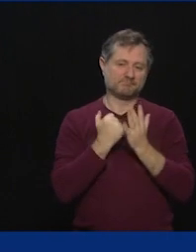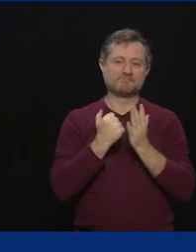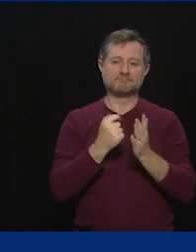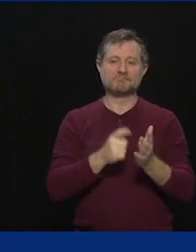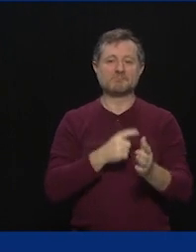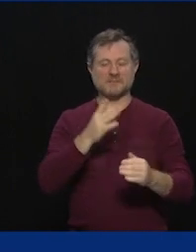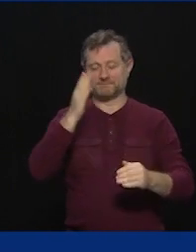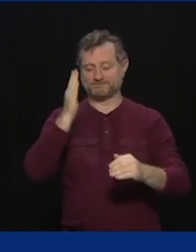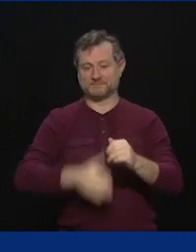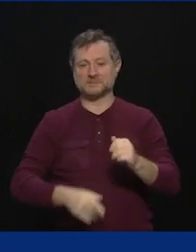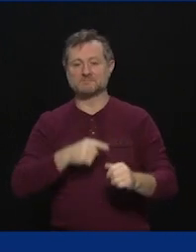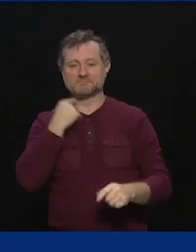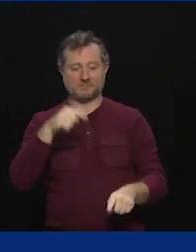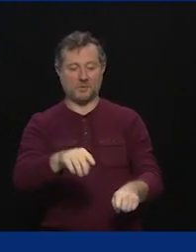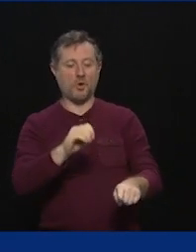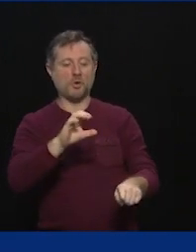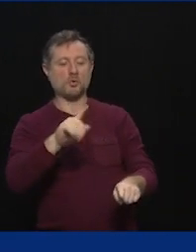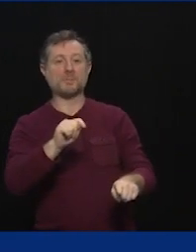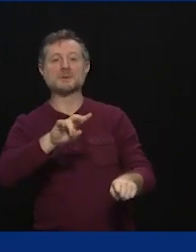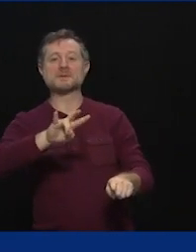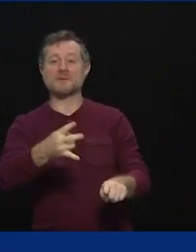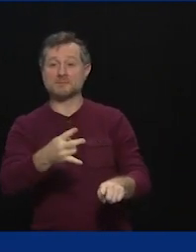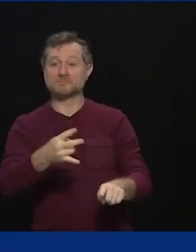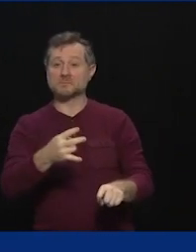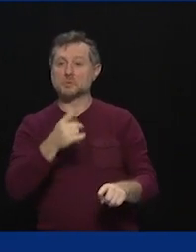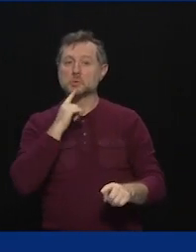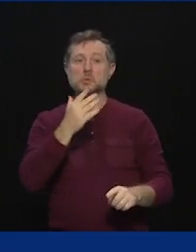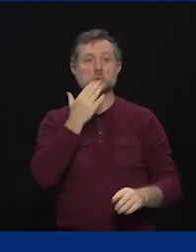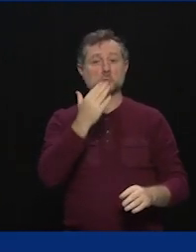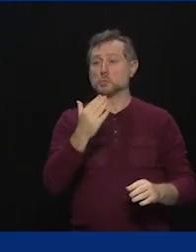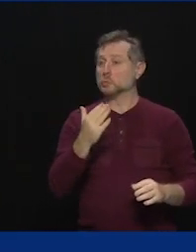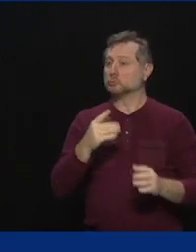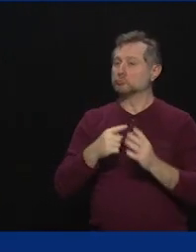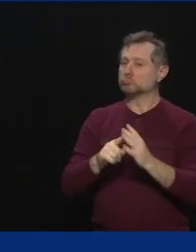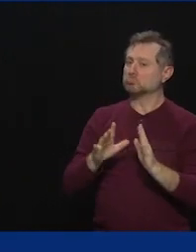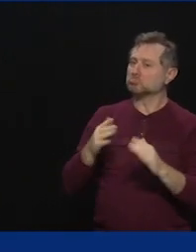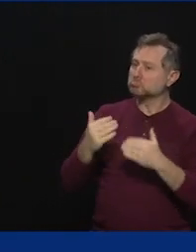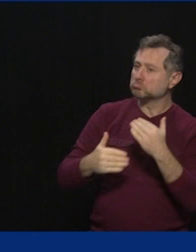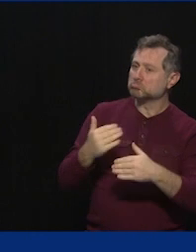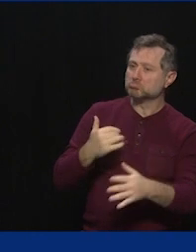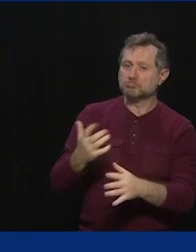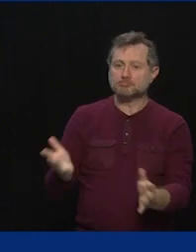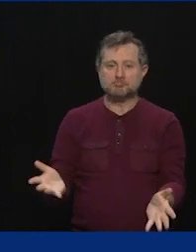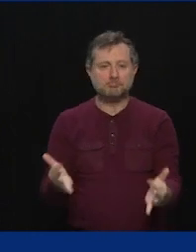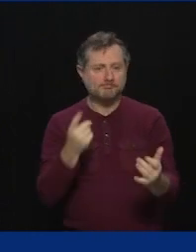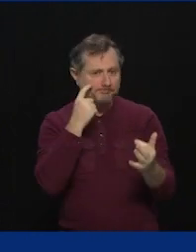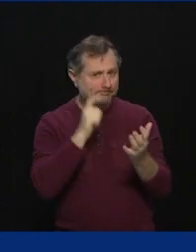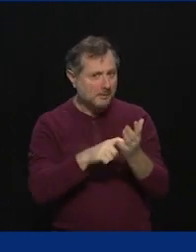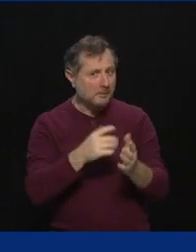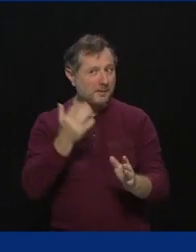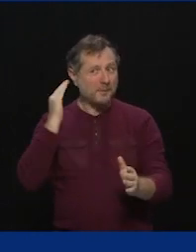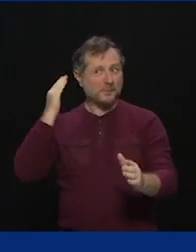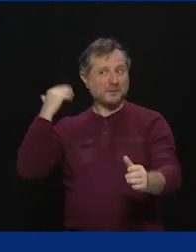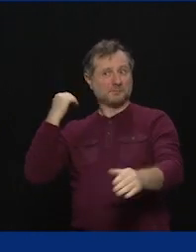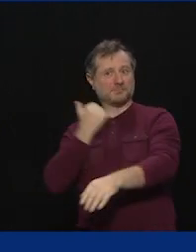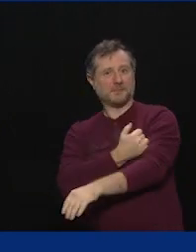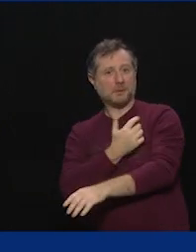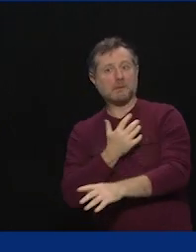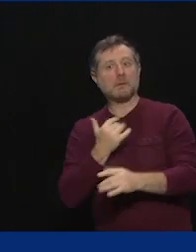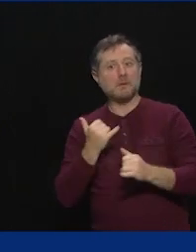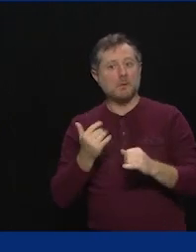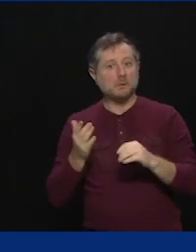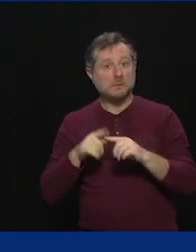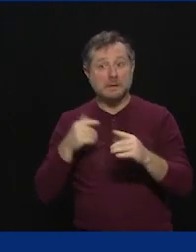place to be in right now. And we saw last time a dramatic increase as the days wound down, and we're already starting from a good